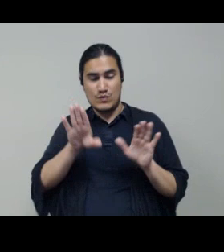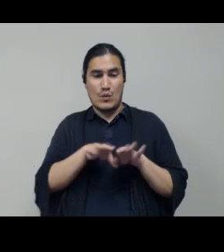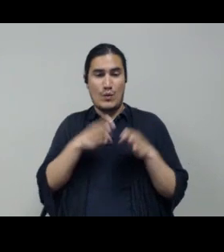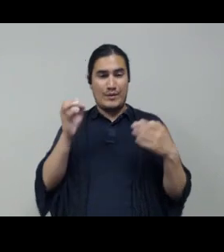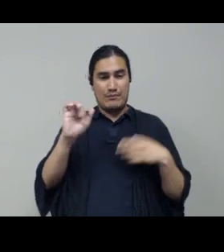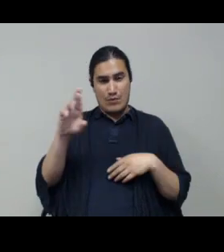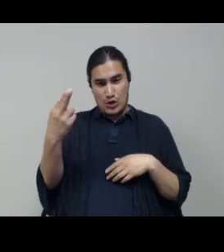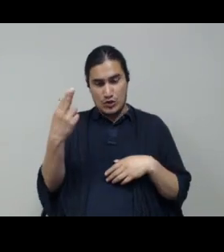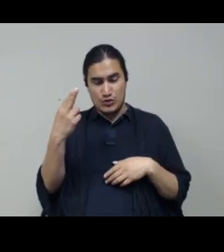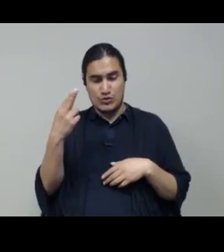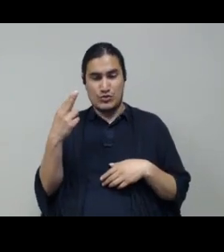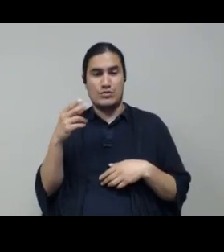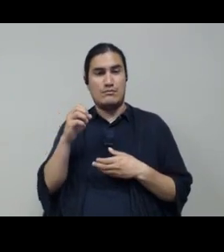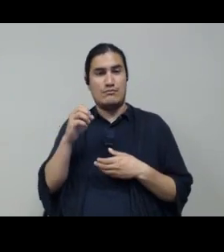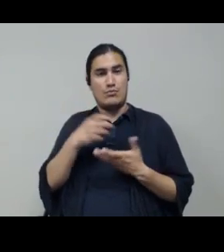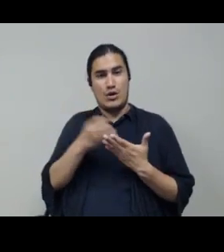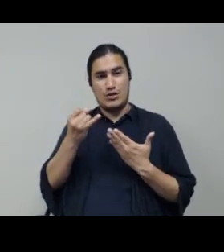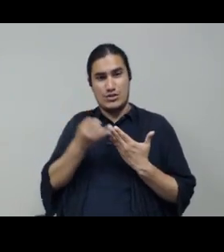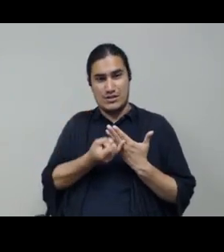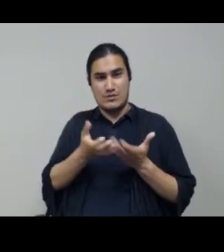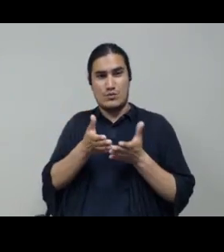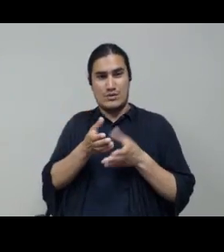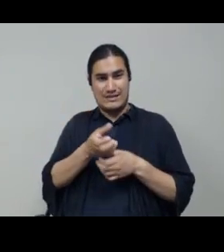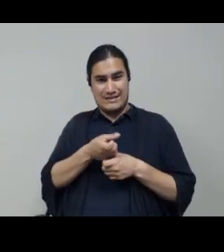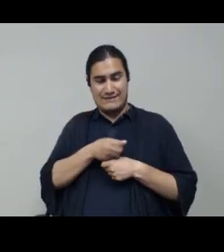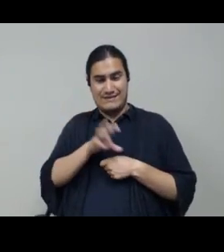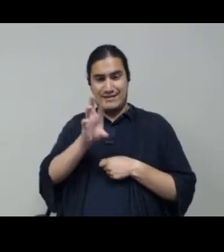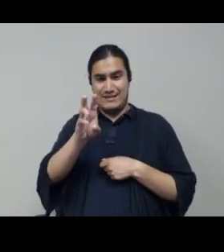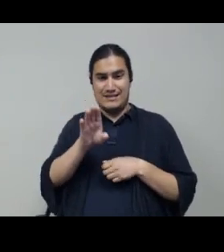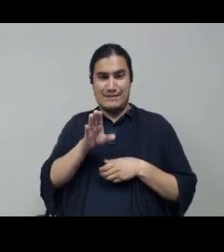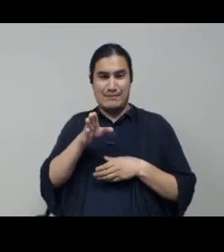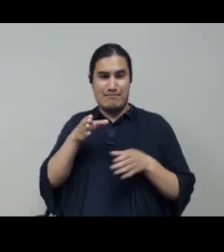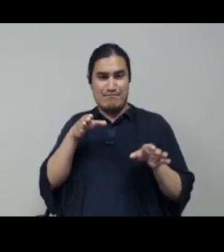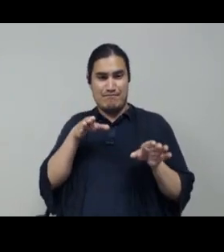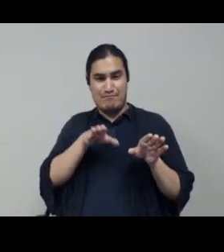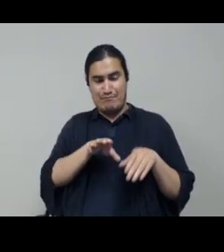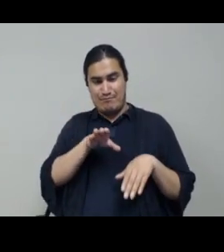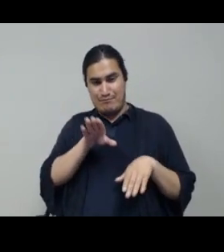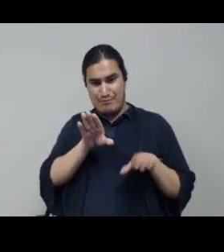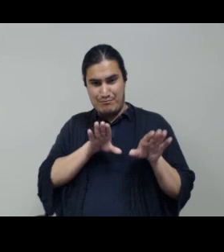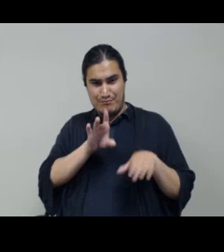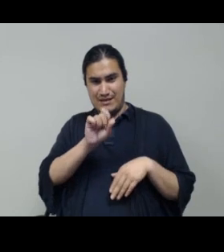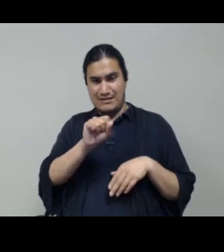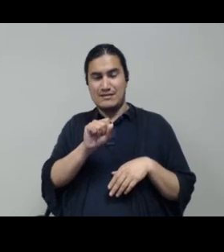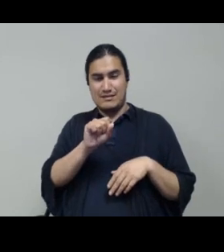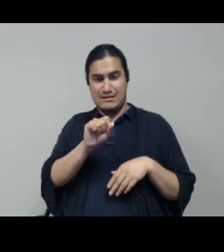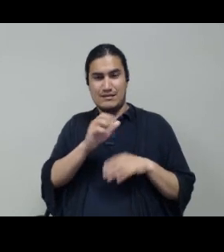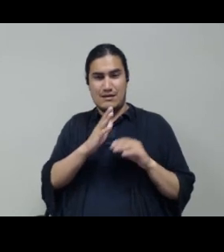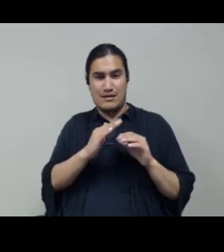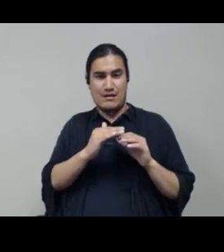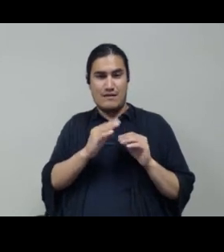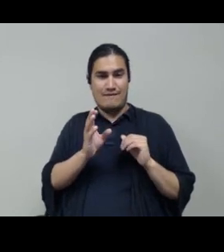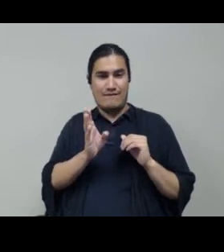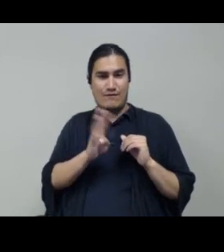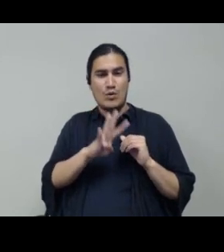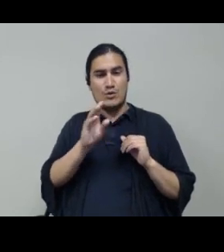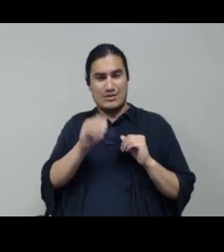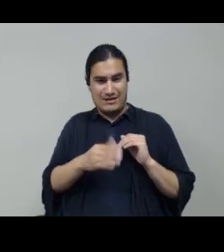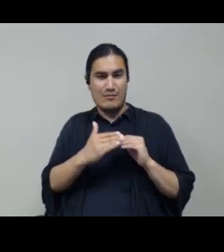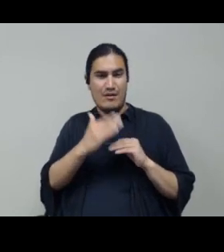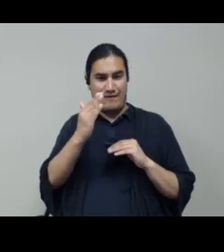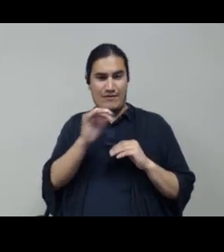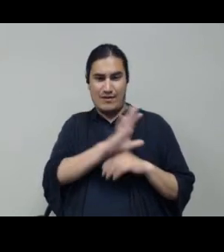2022. The project received 6 bids, and the lowest bid was 30% above the engineer's estimate.